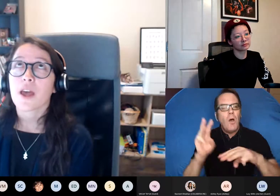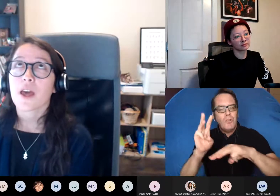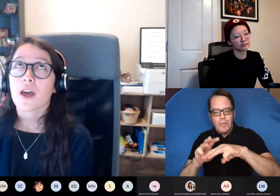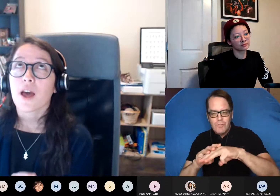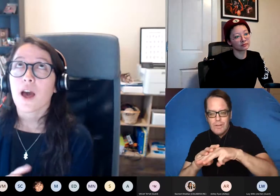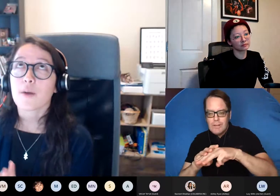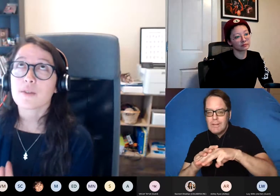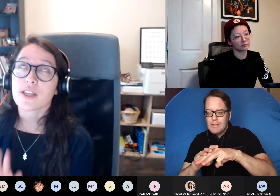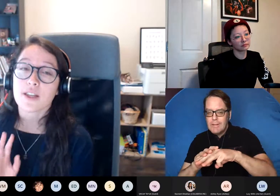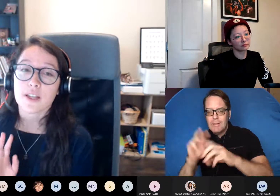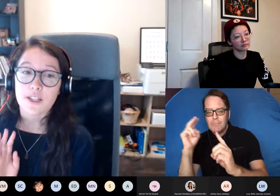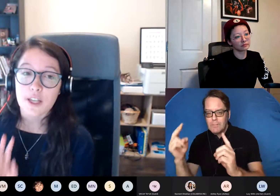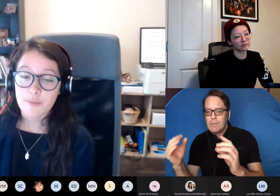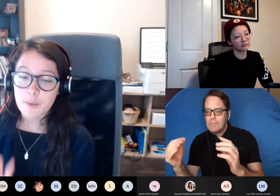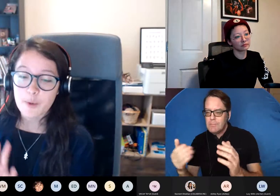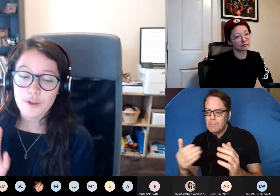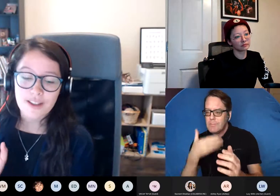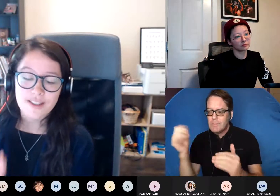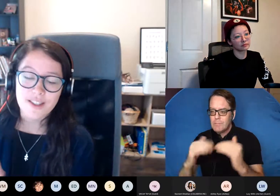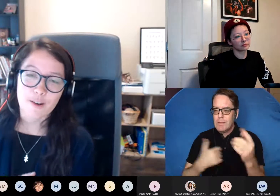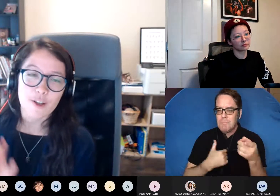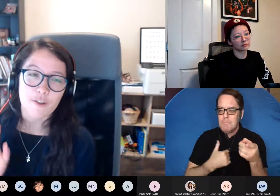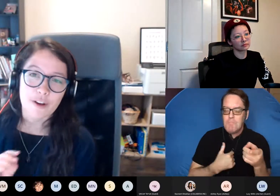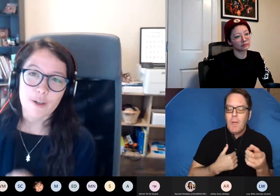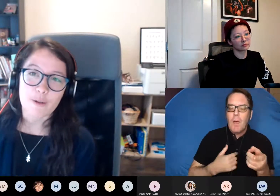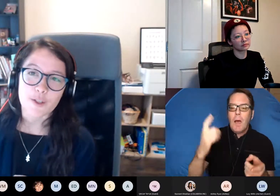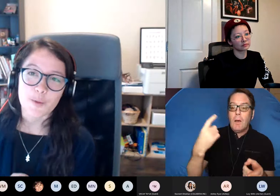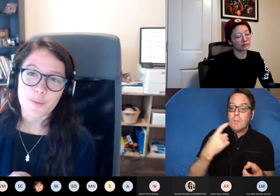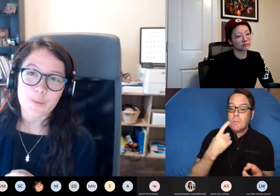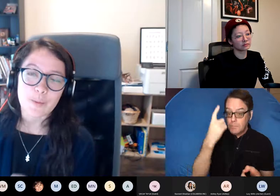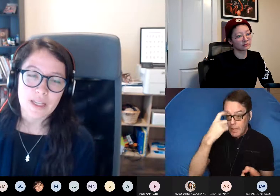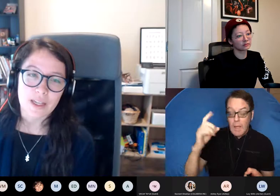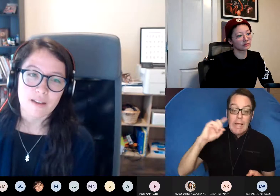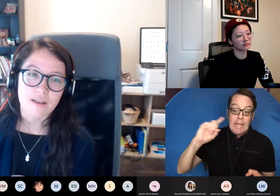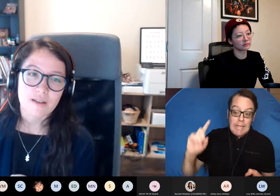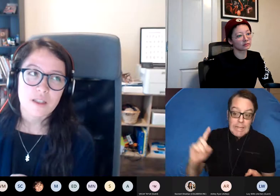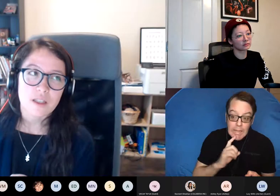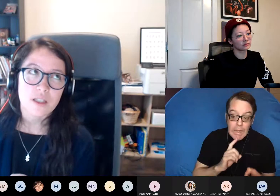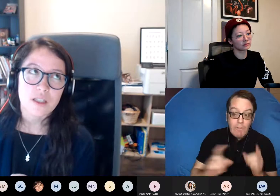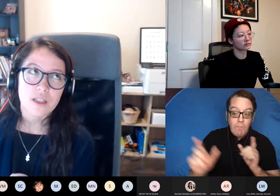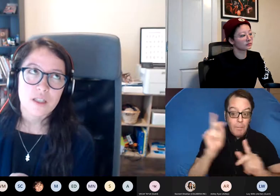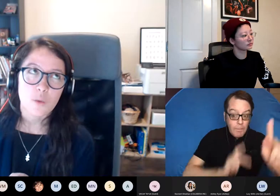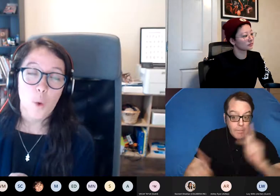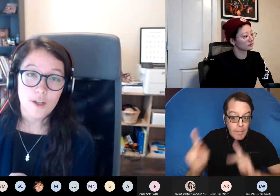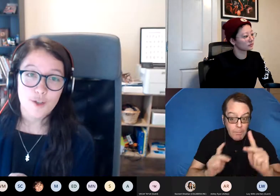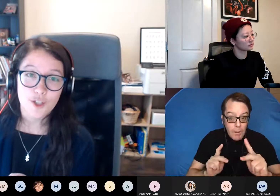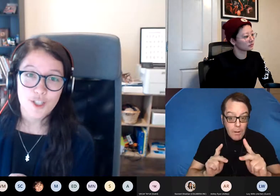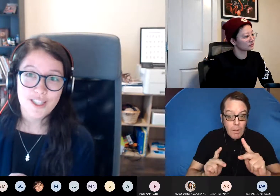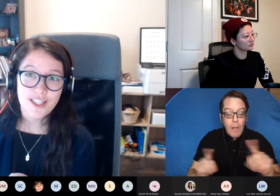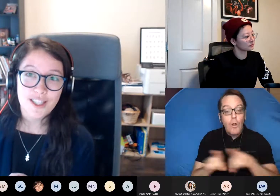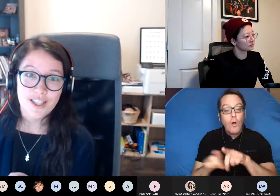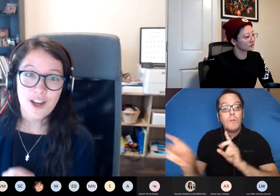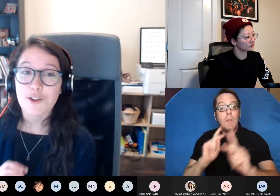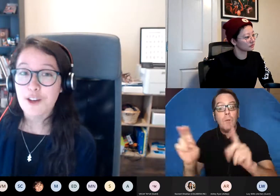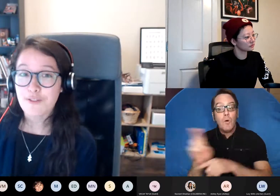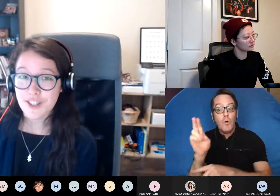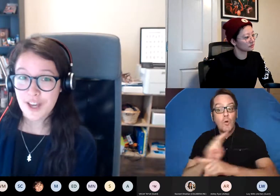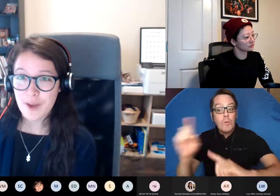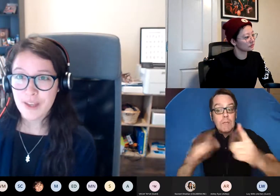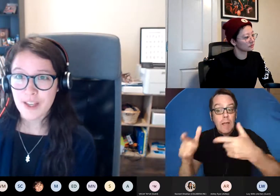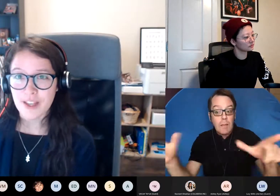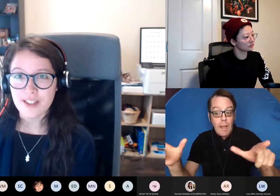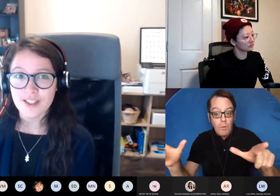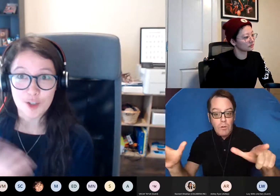can. I would say that deaf people and signers are very used to being watched. A lot